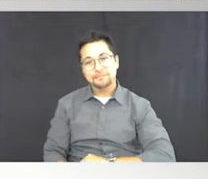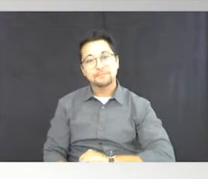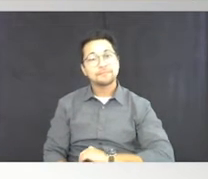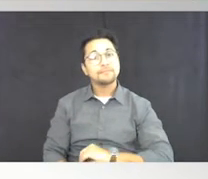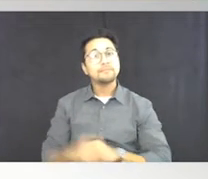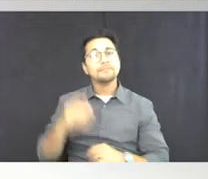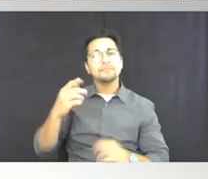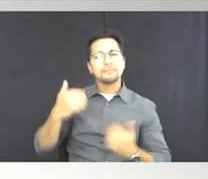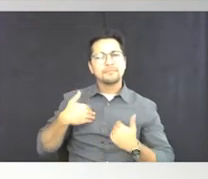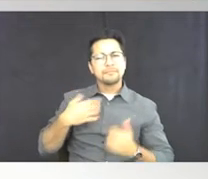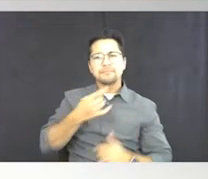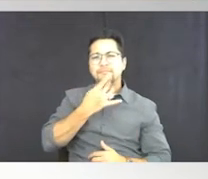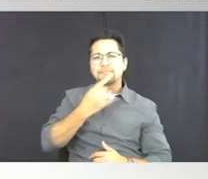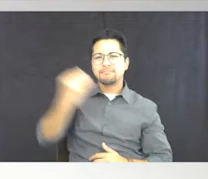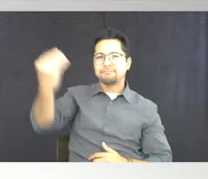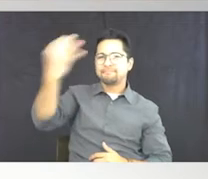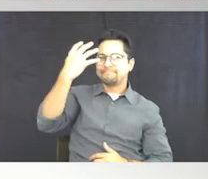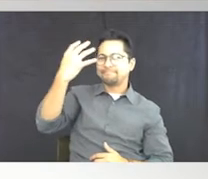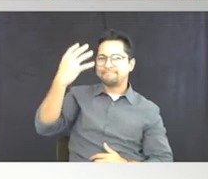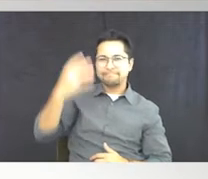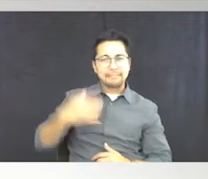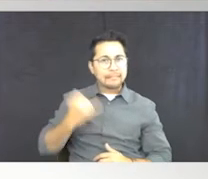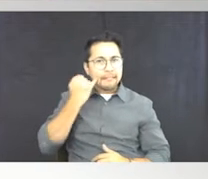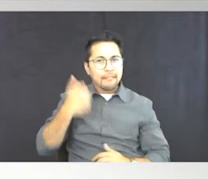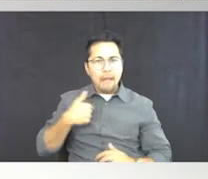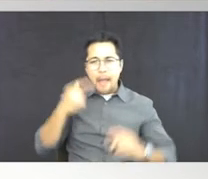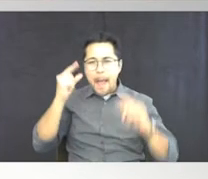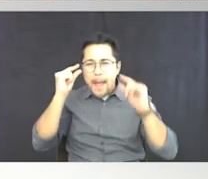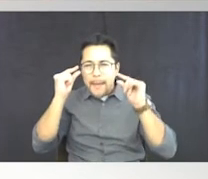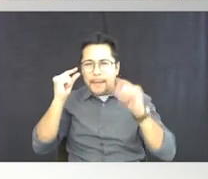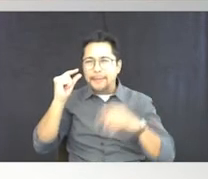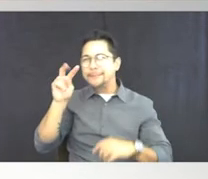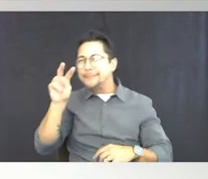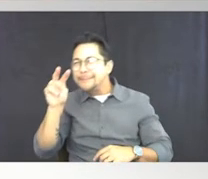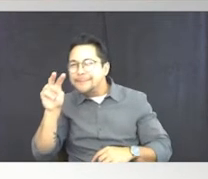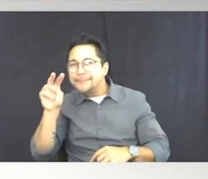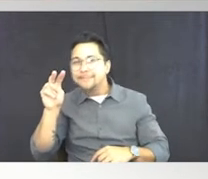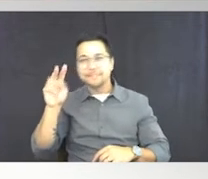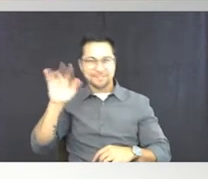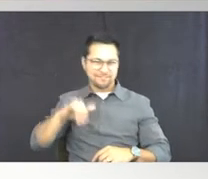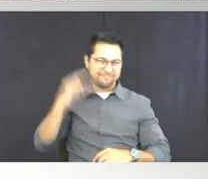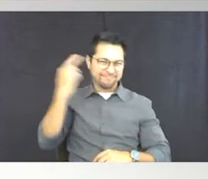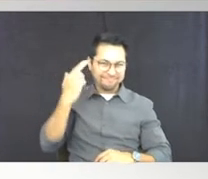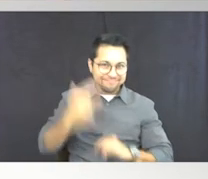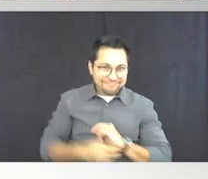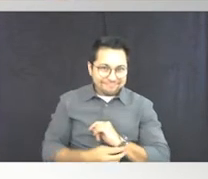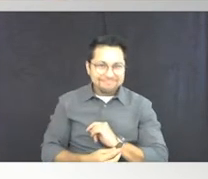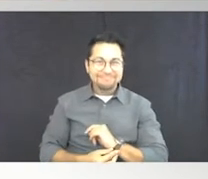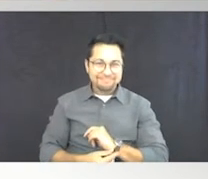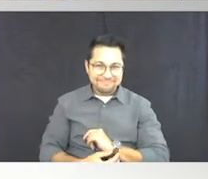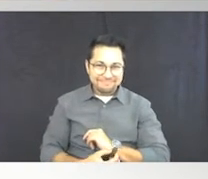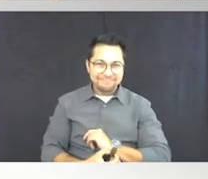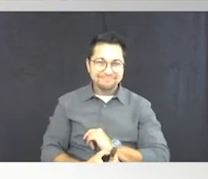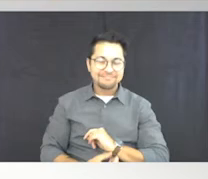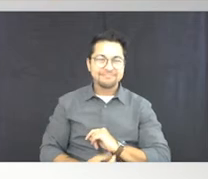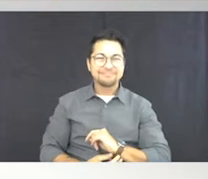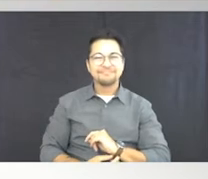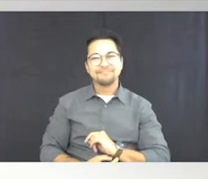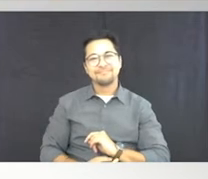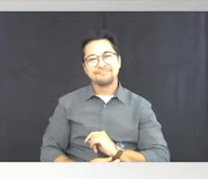There's a light in my eye, so just if I'm squinting or doing this, that's why.